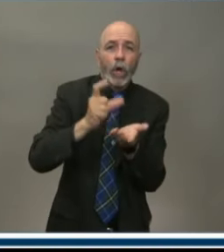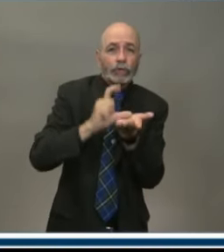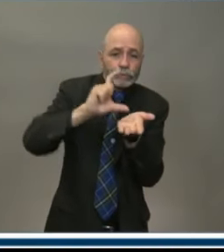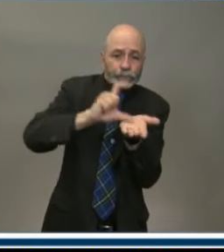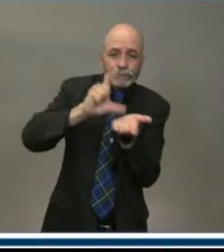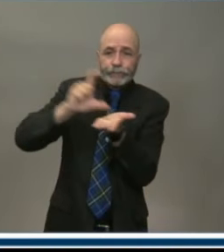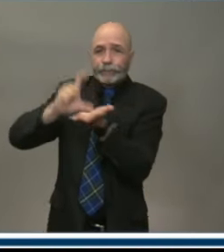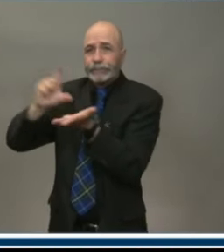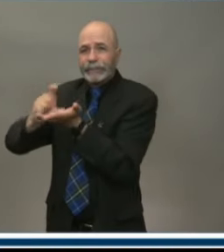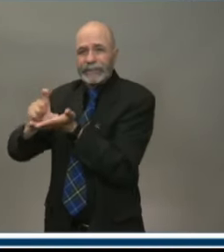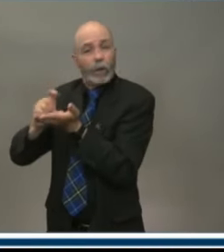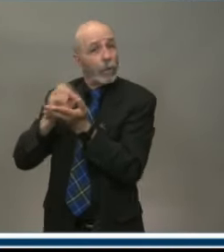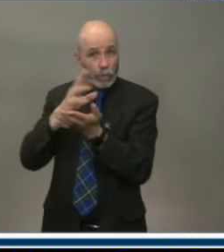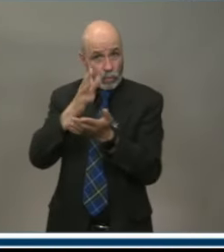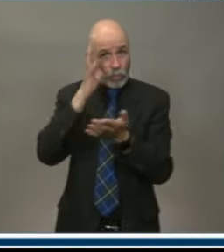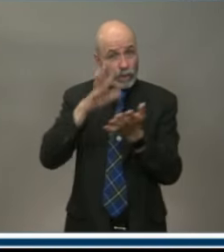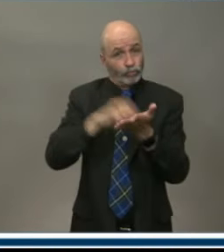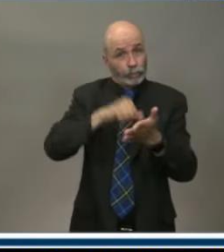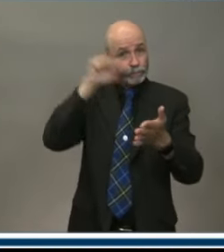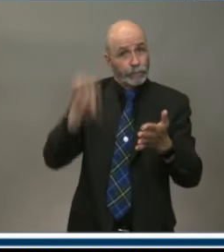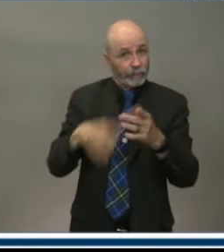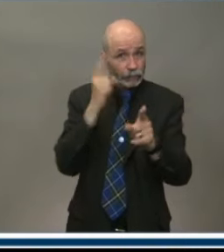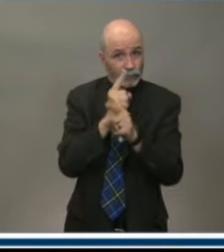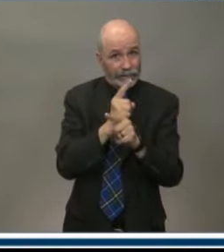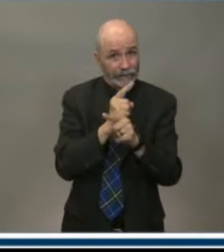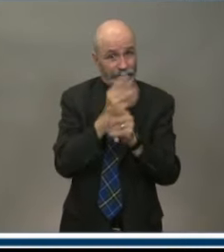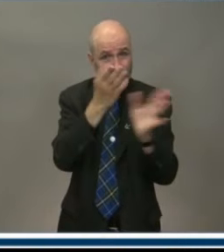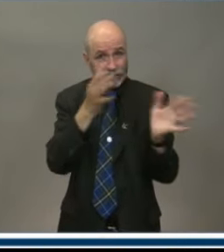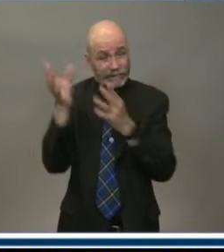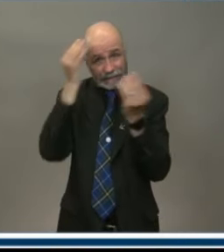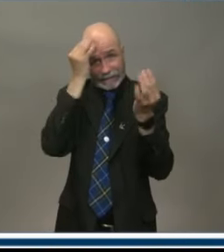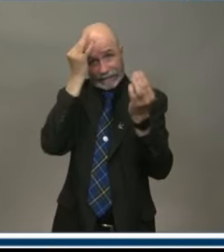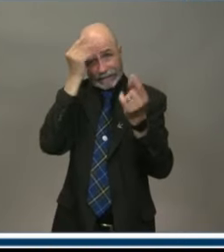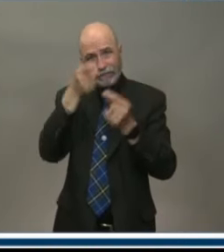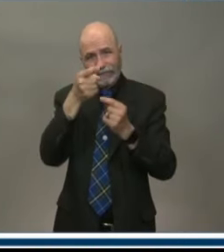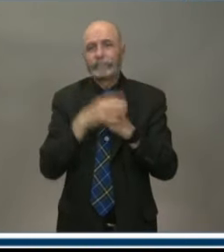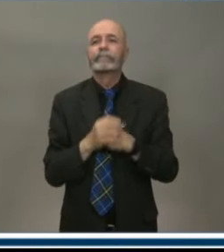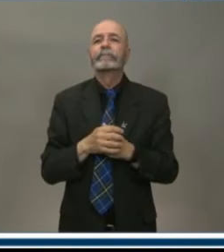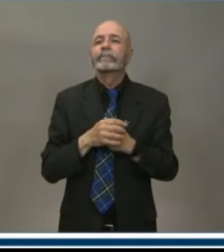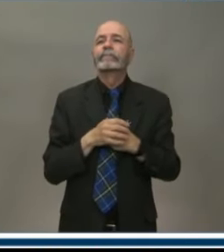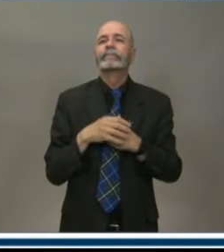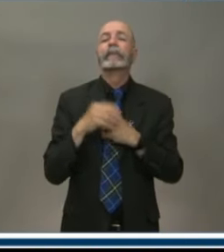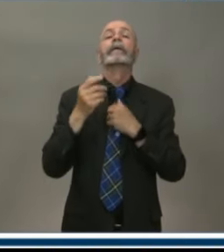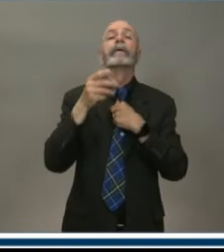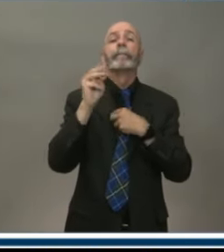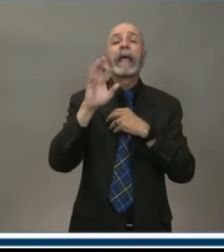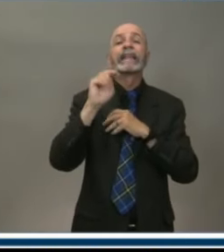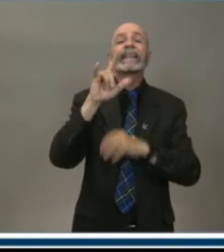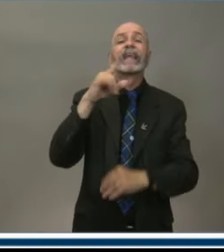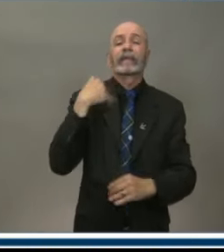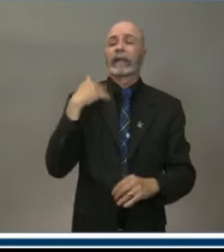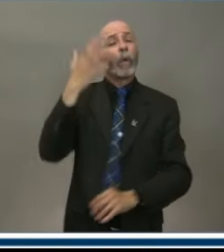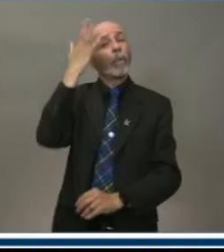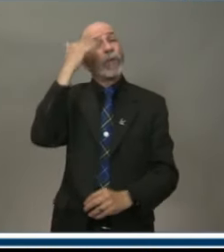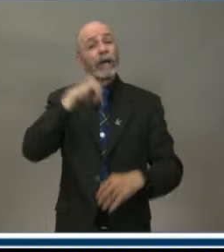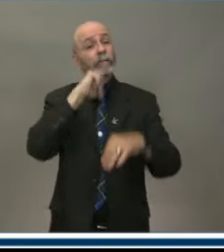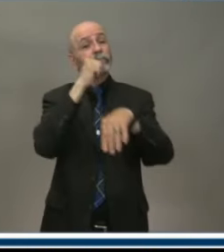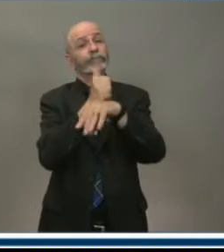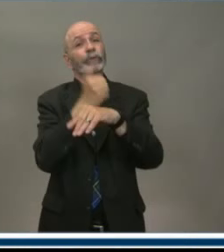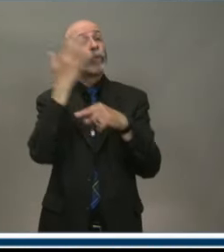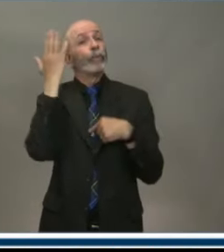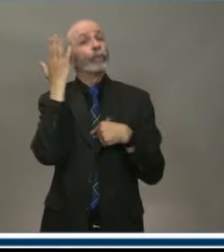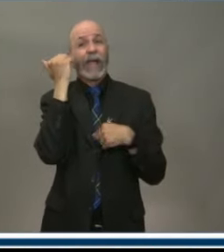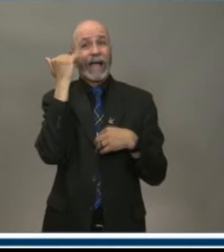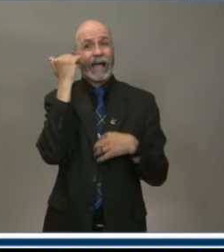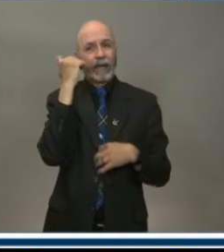particular restriction? Well, one of the things in the rationale for it being in place was really to protect the security of drug